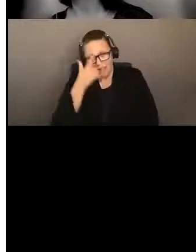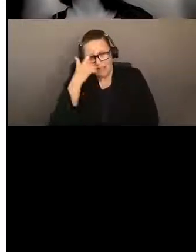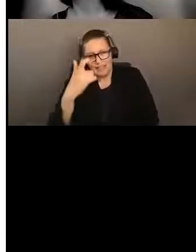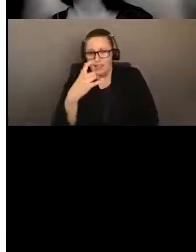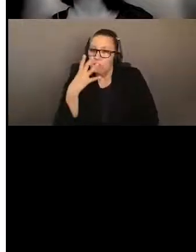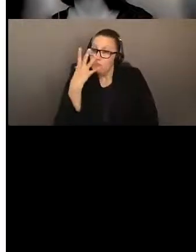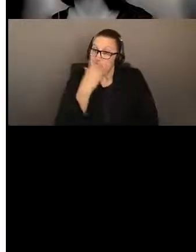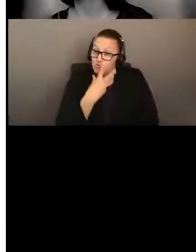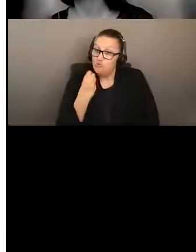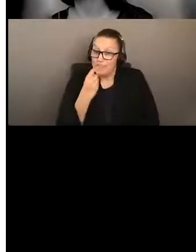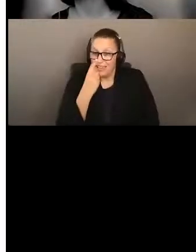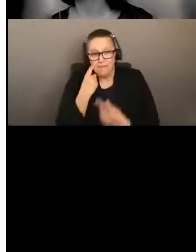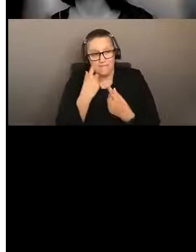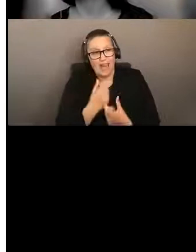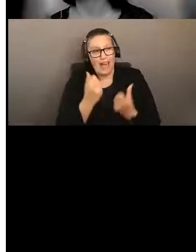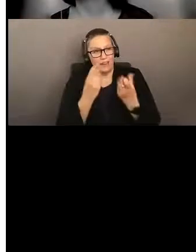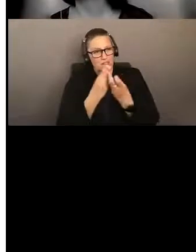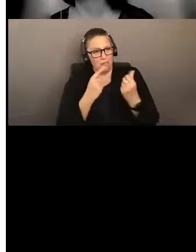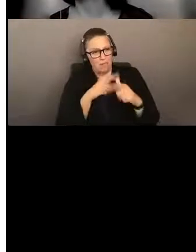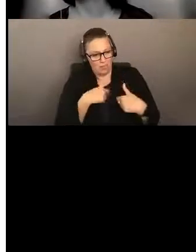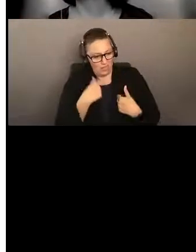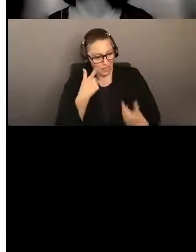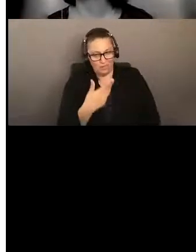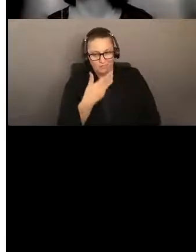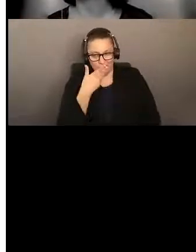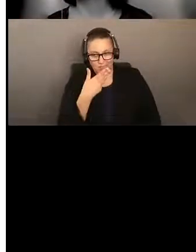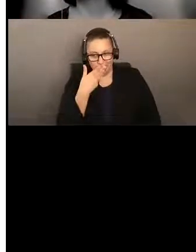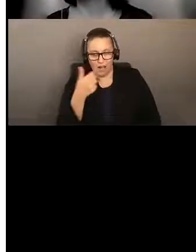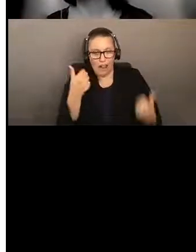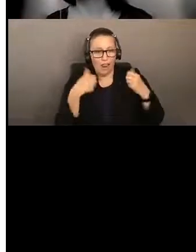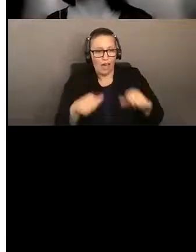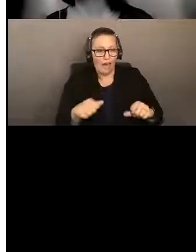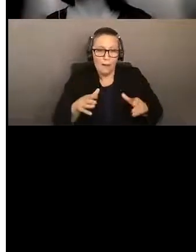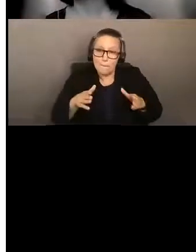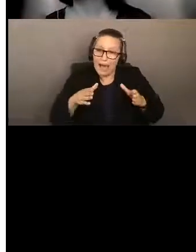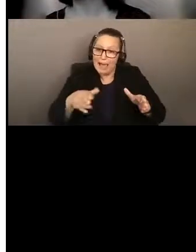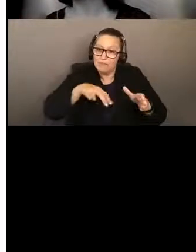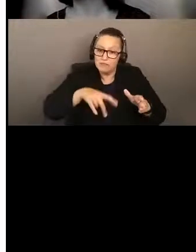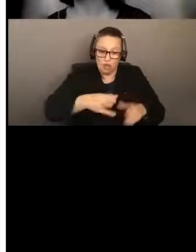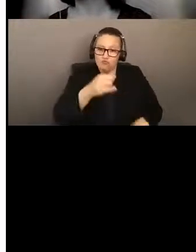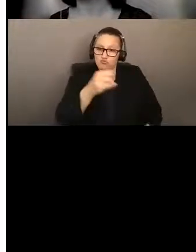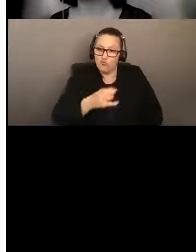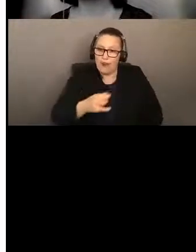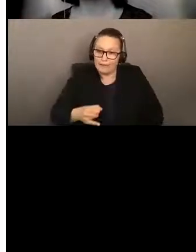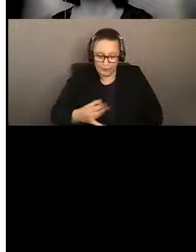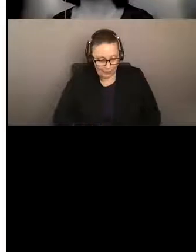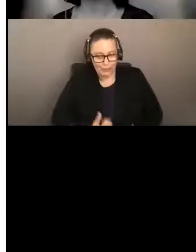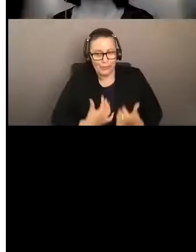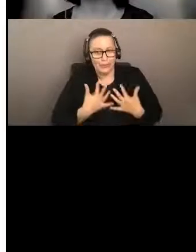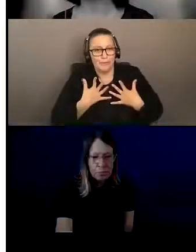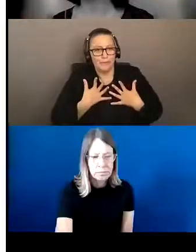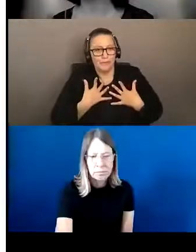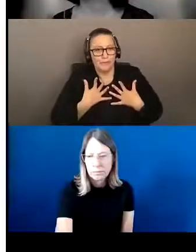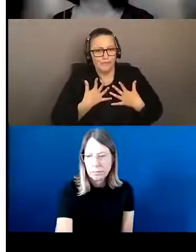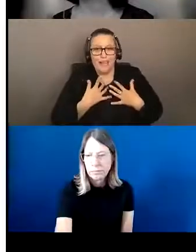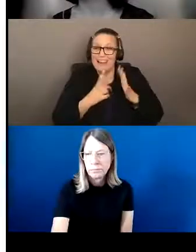be construed from something that we think of so mundane, like cracks in the pavement, and that in Lisa's words, it is possible to hold a globe in your